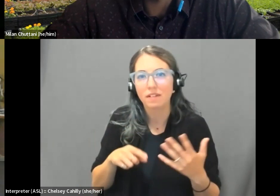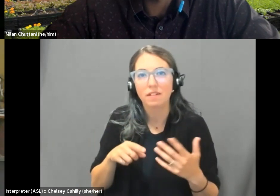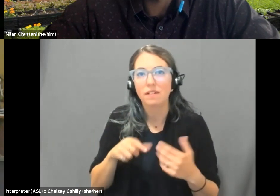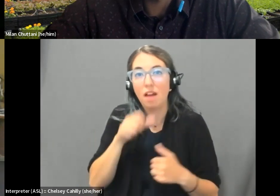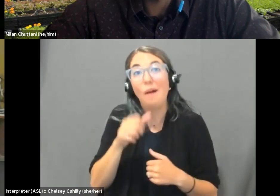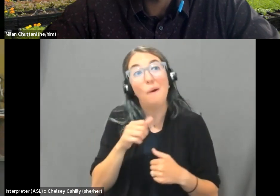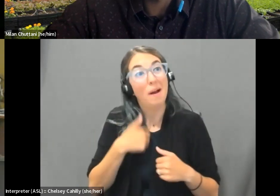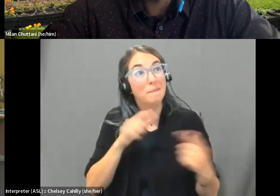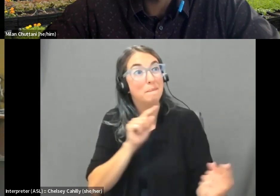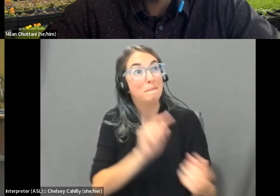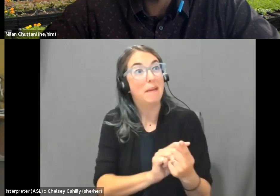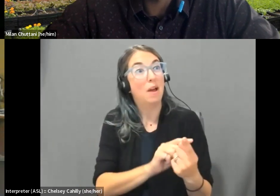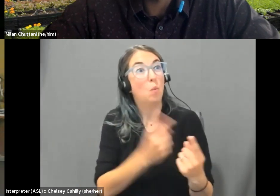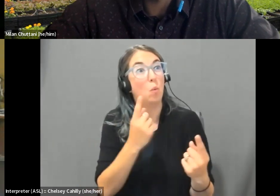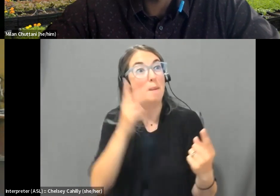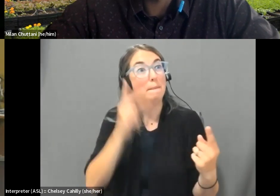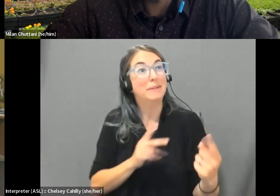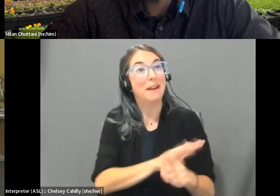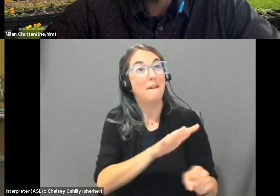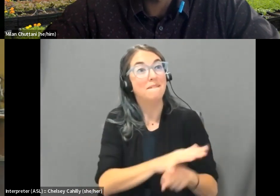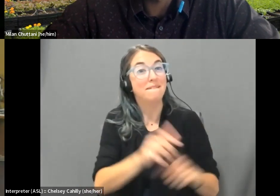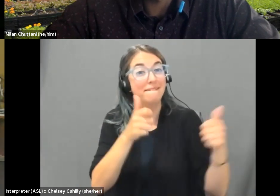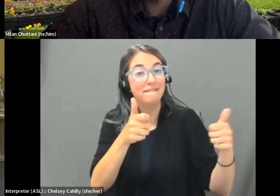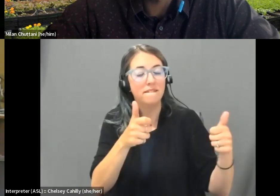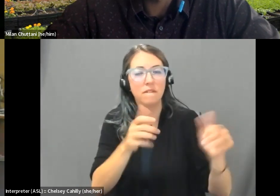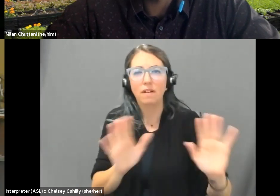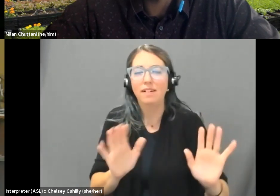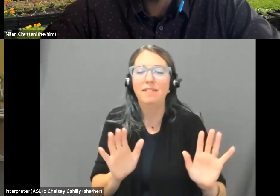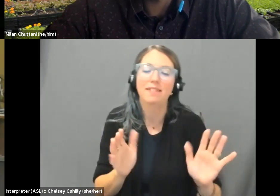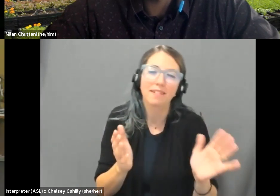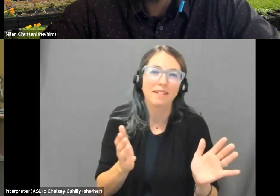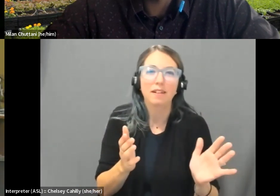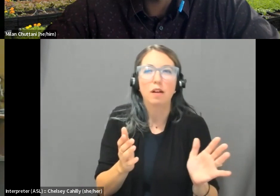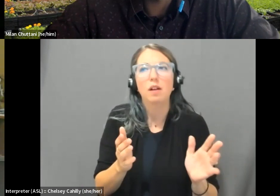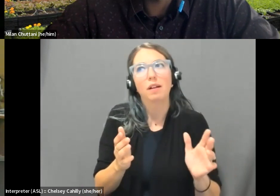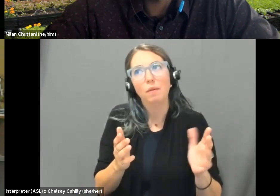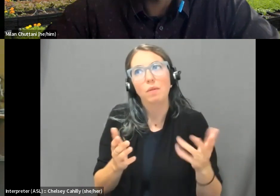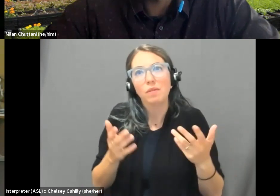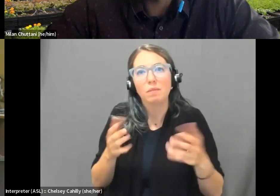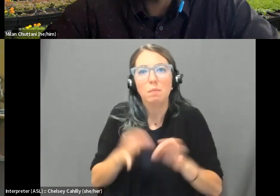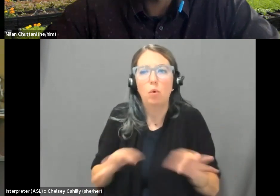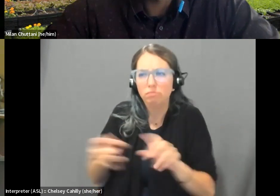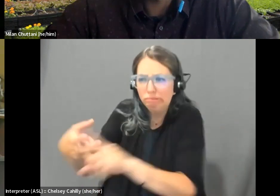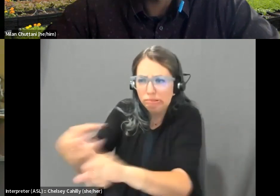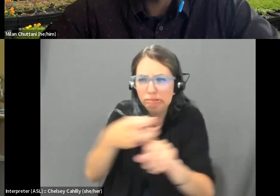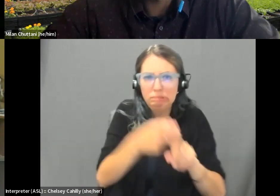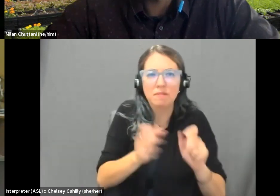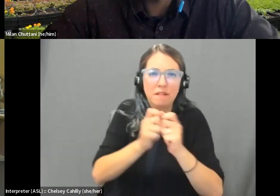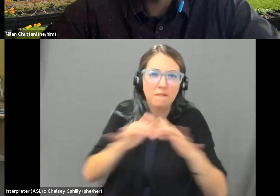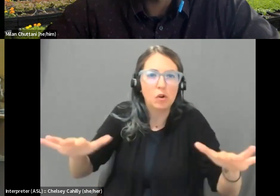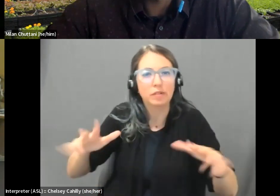so you can't have 1.4 million people on the committee, but so we want to have a robust advisory committee